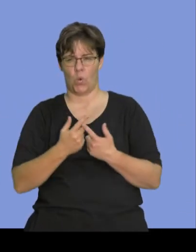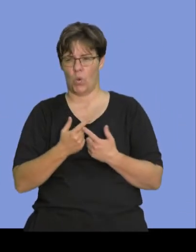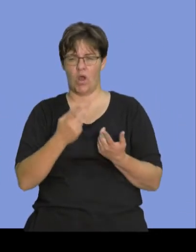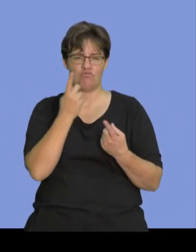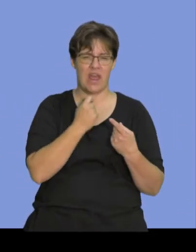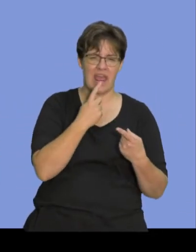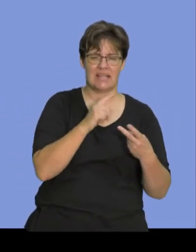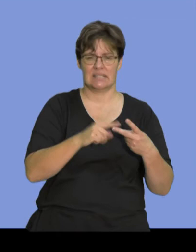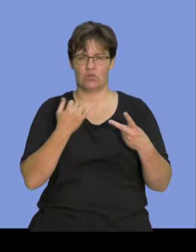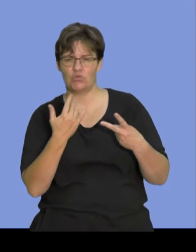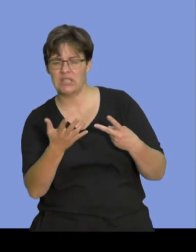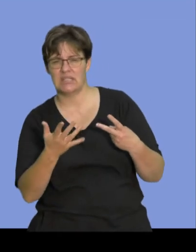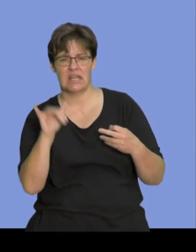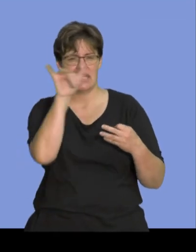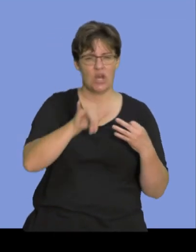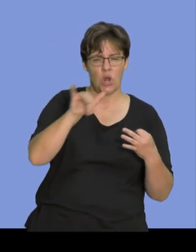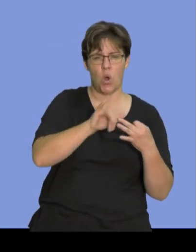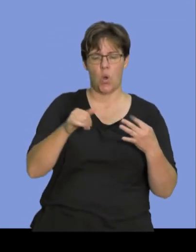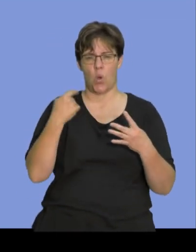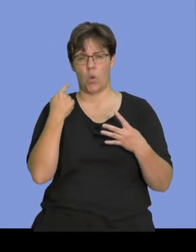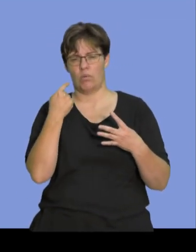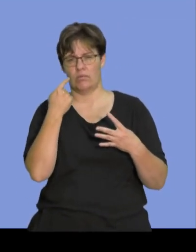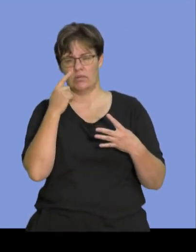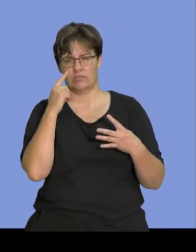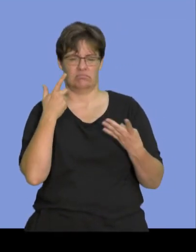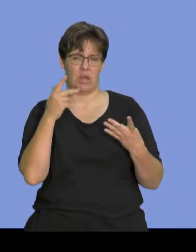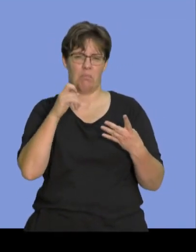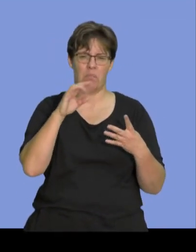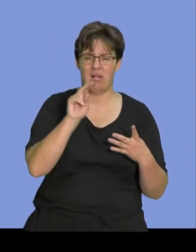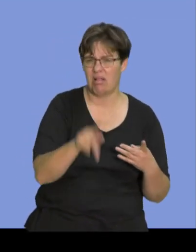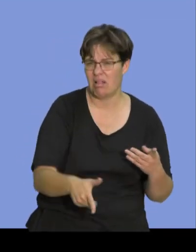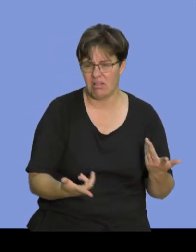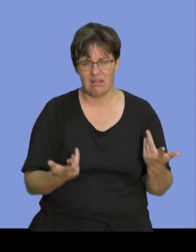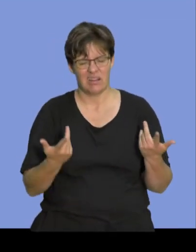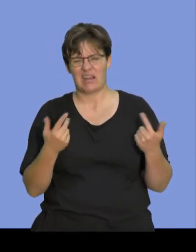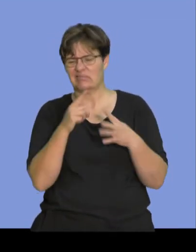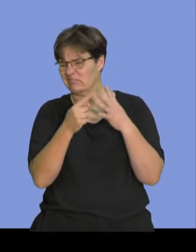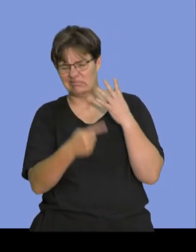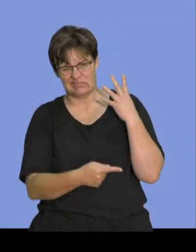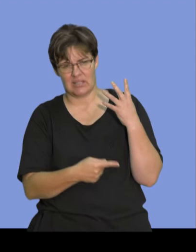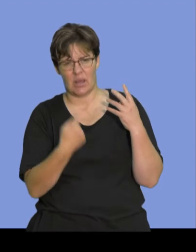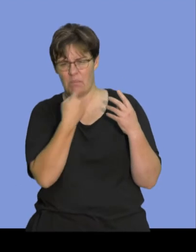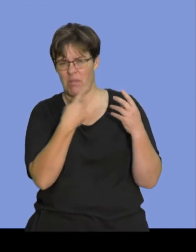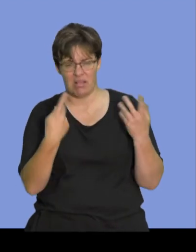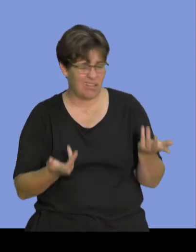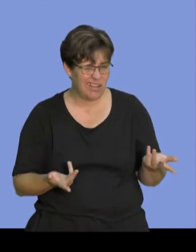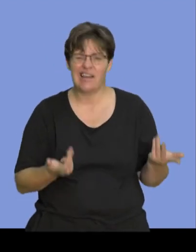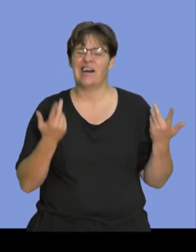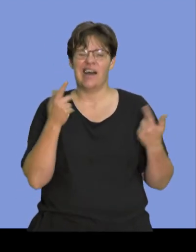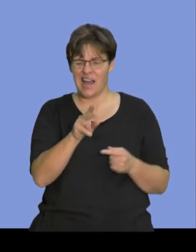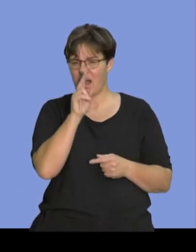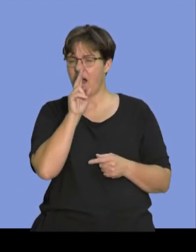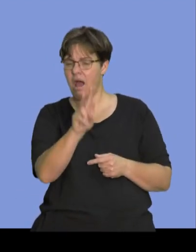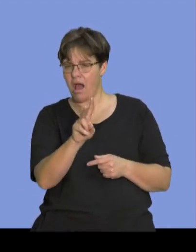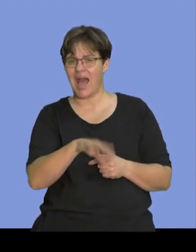colors, red, green, yellow, purple. This is observed, especially on the North Pole. But we also have